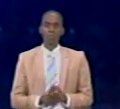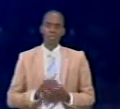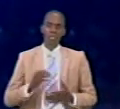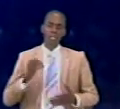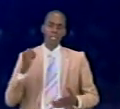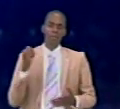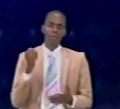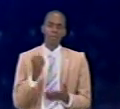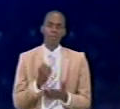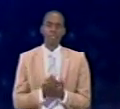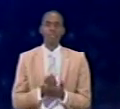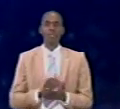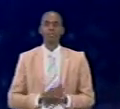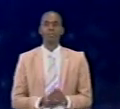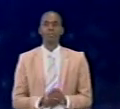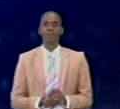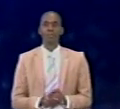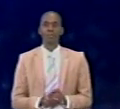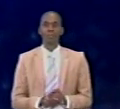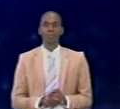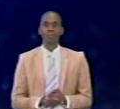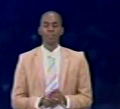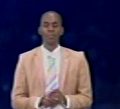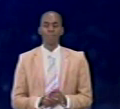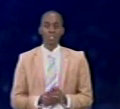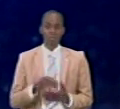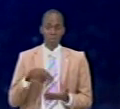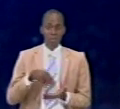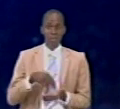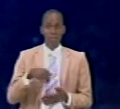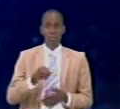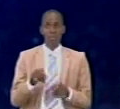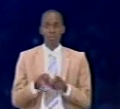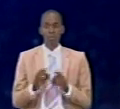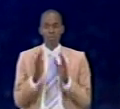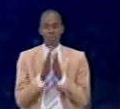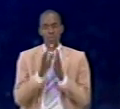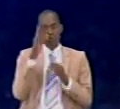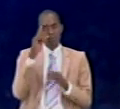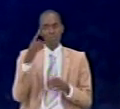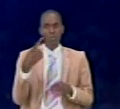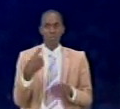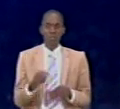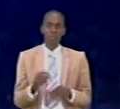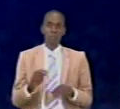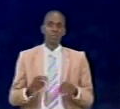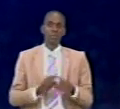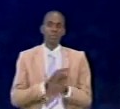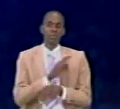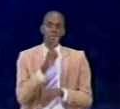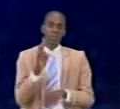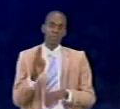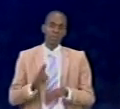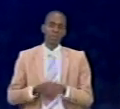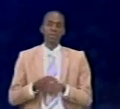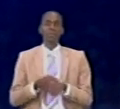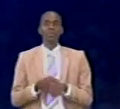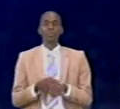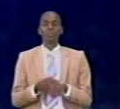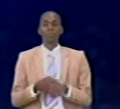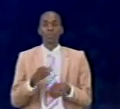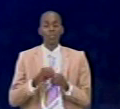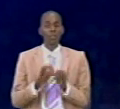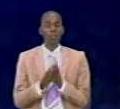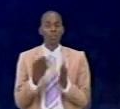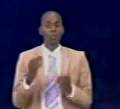en keep standing as we pray for the nation the Bible says in Luke chapter 18 verse 1